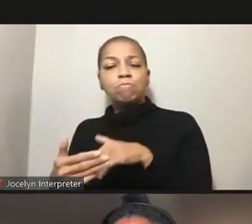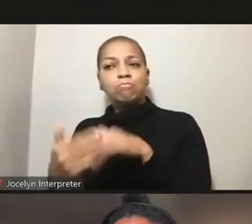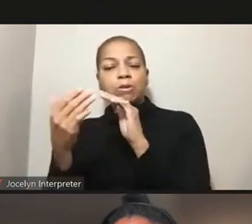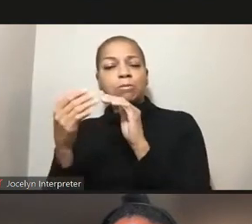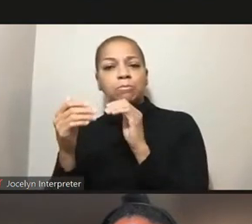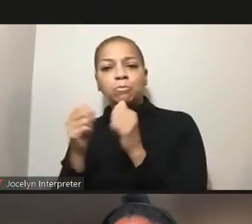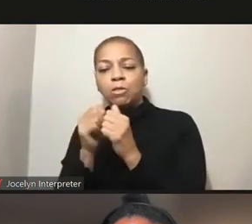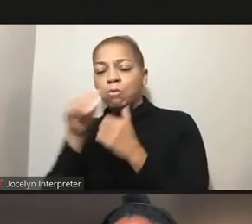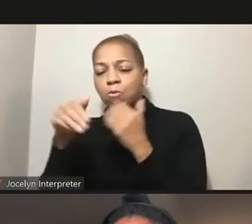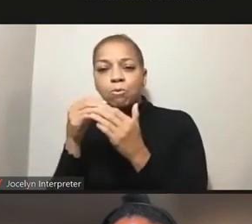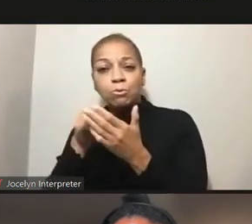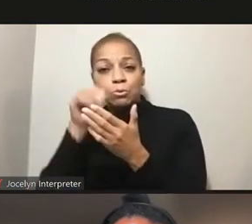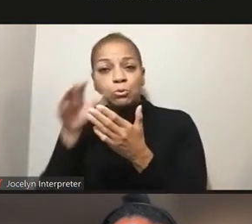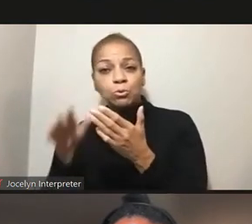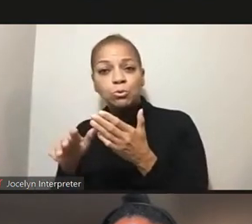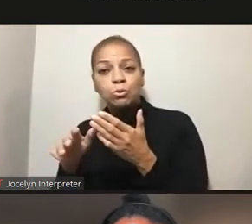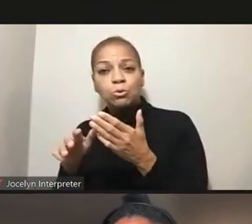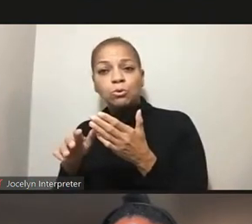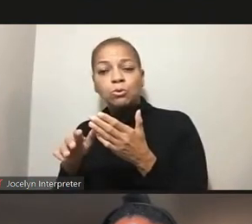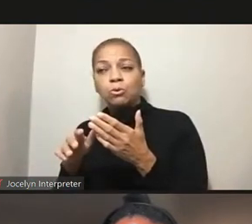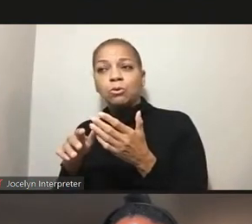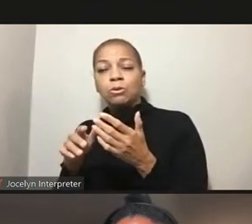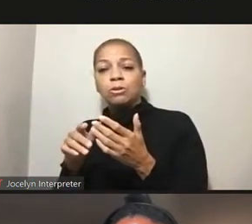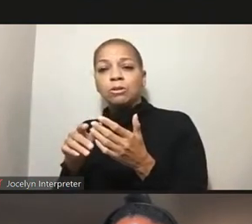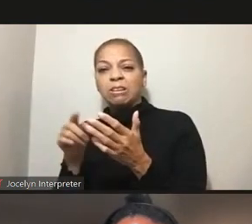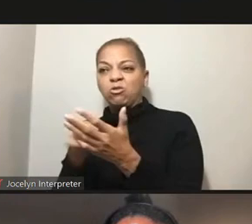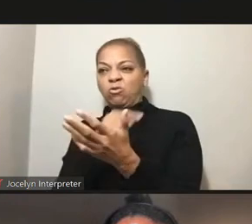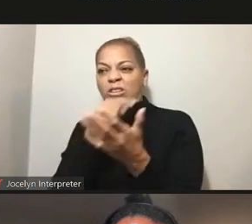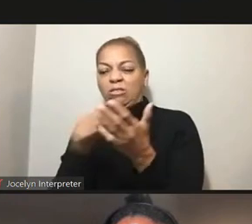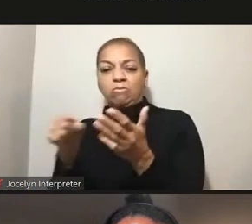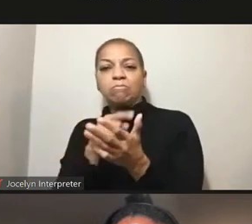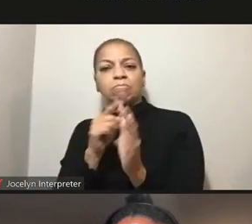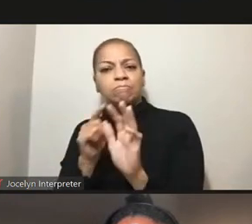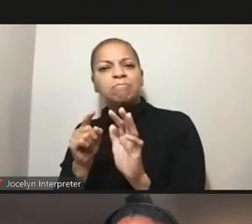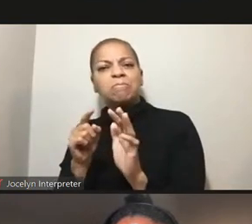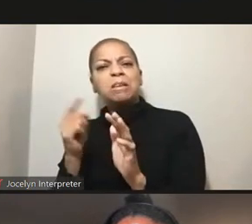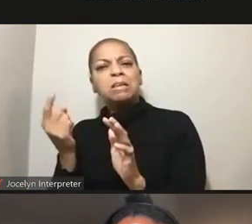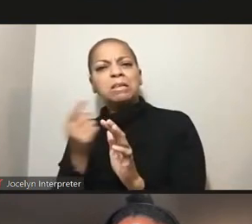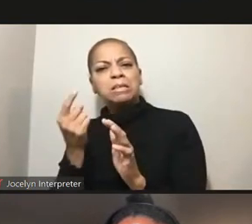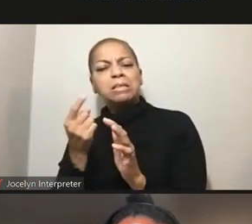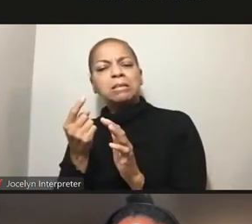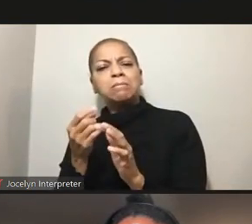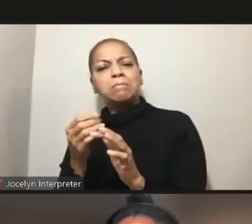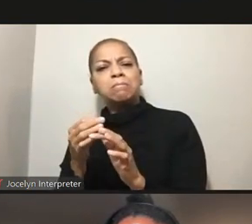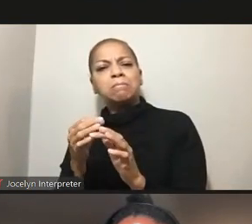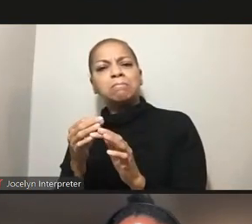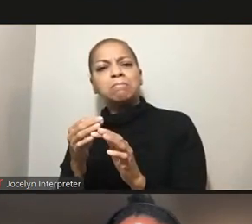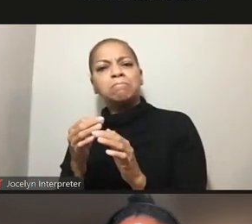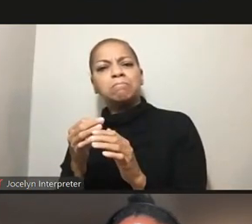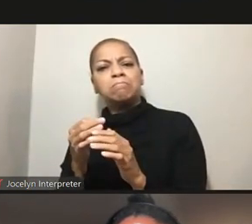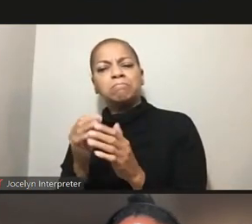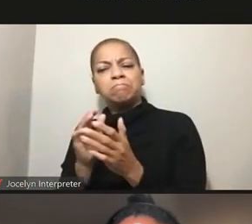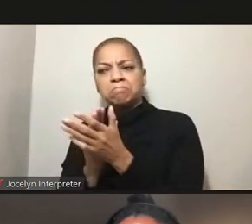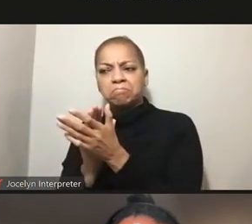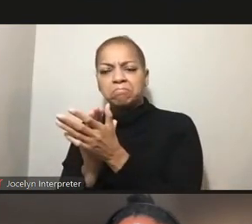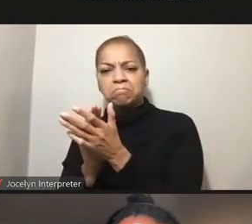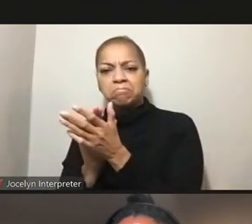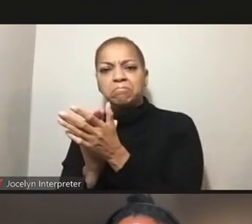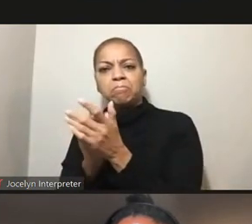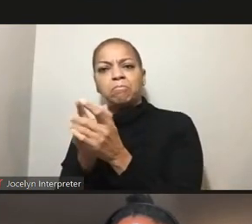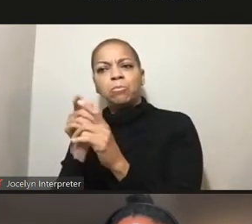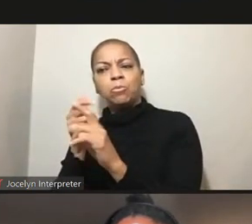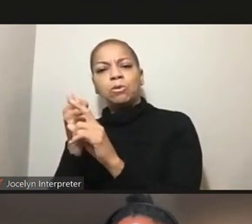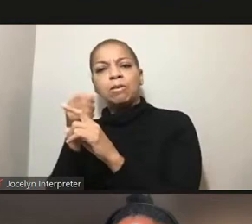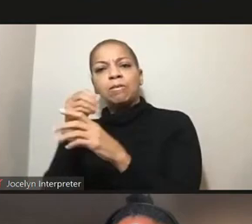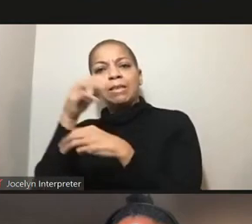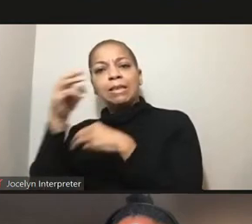and being critical, you know, like there's something to be said for having, being in an institution